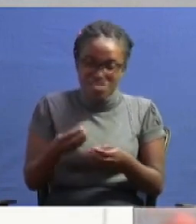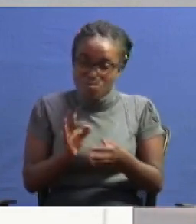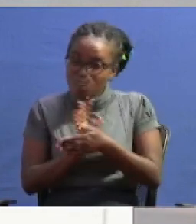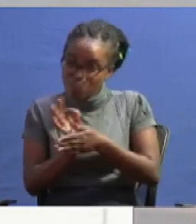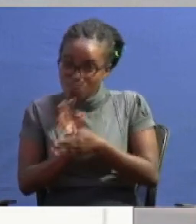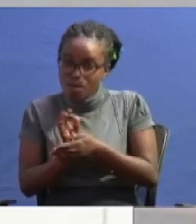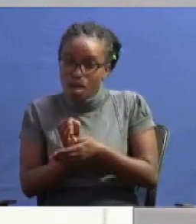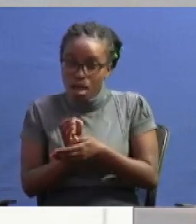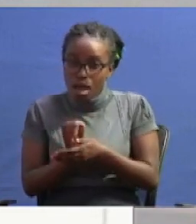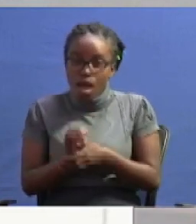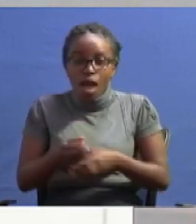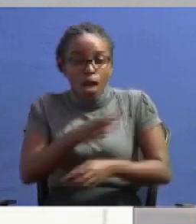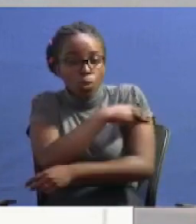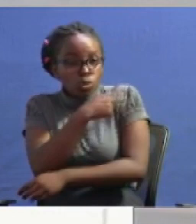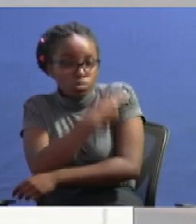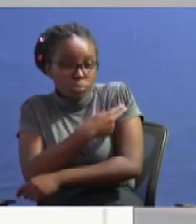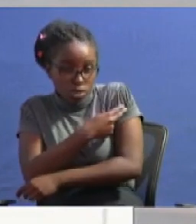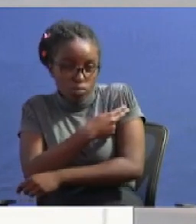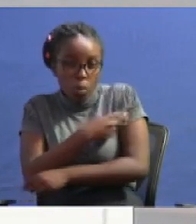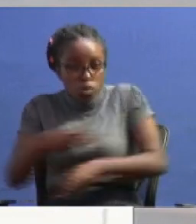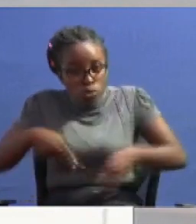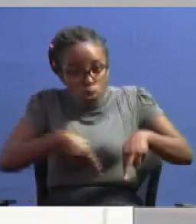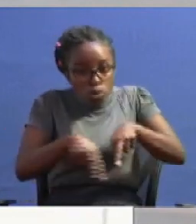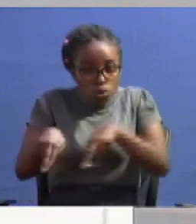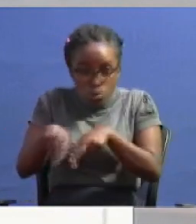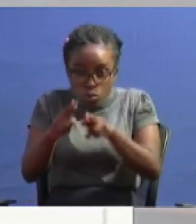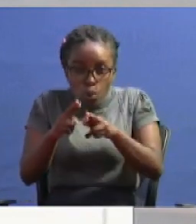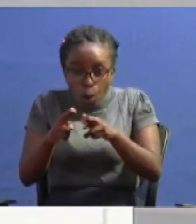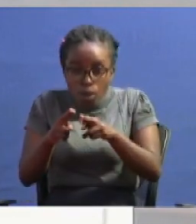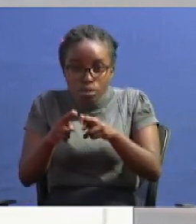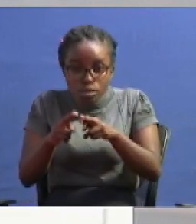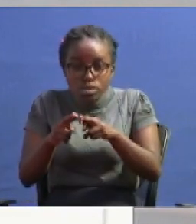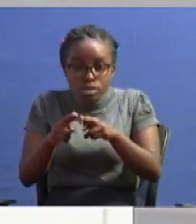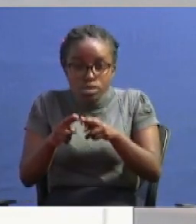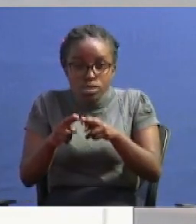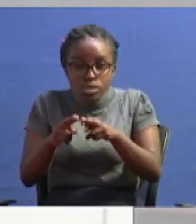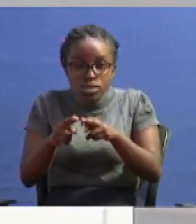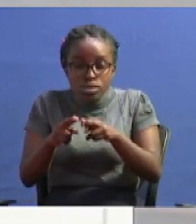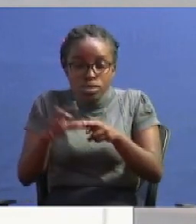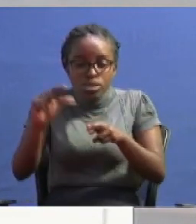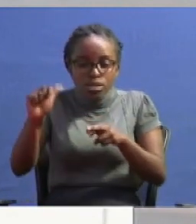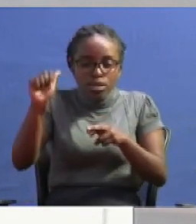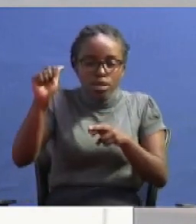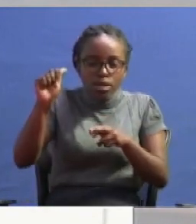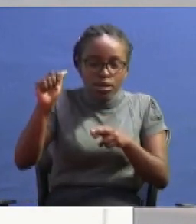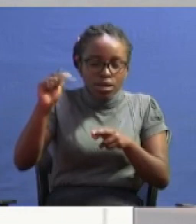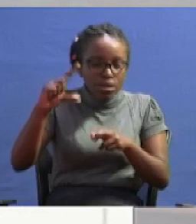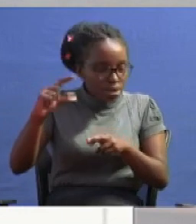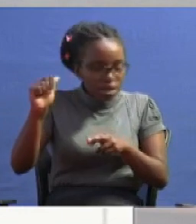the hospitals. Talking about the roads, people in Garissa need let's say